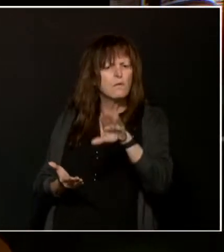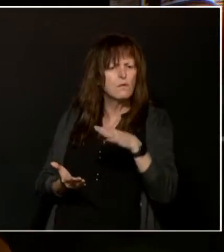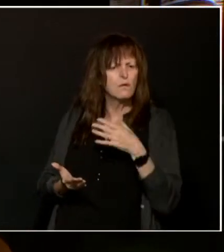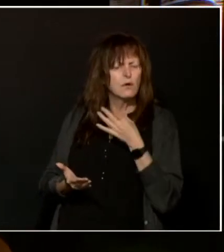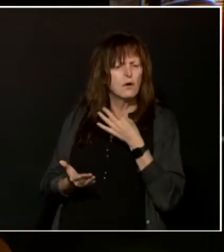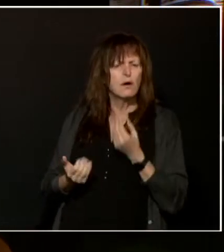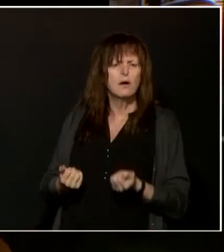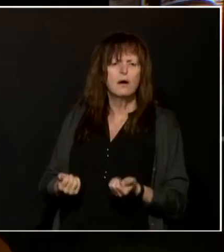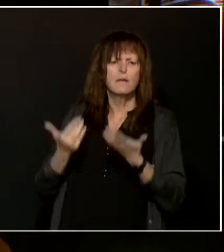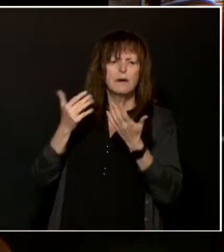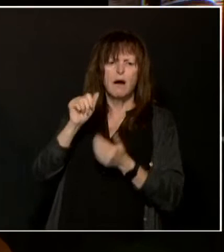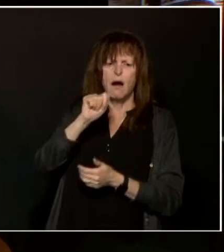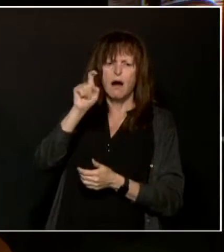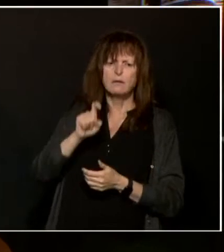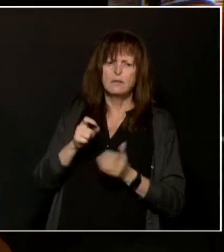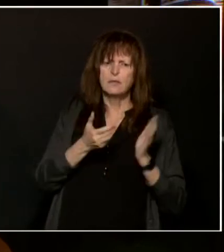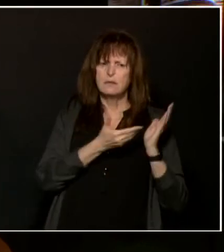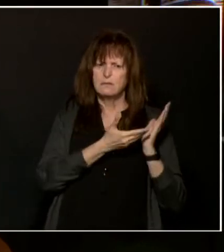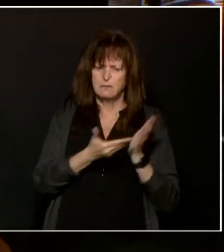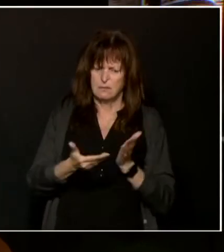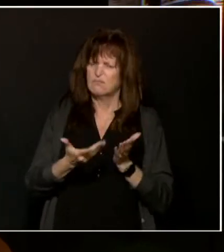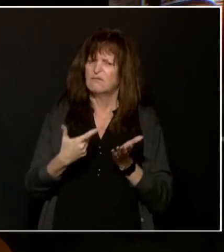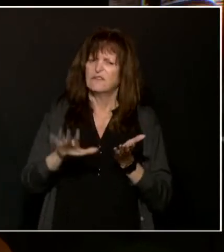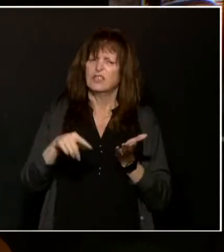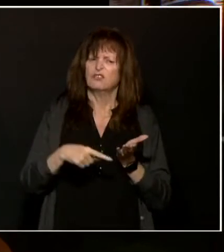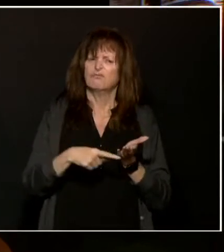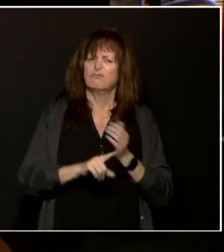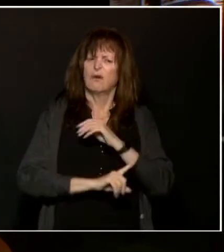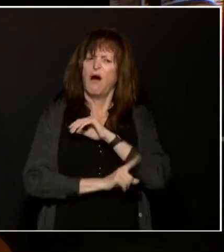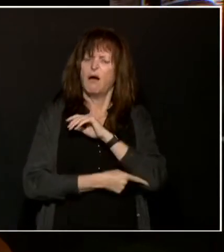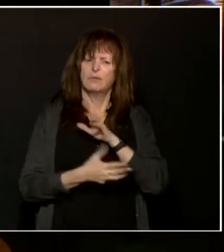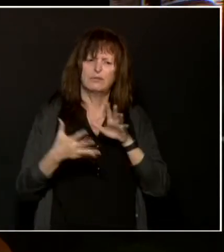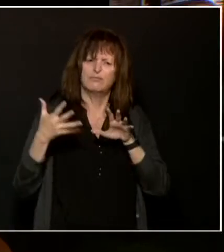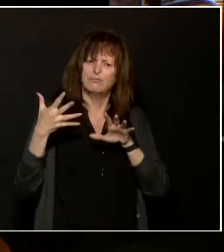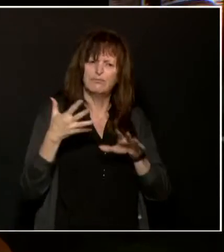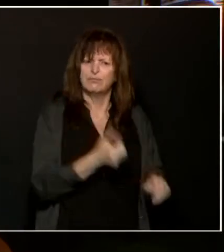to be wasted because the province hasn't been able to move quickly?